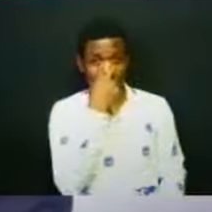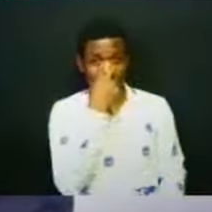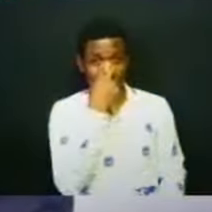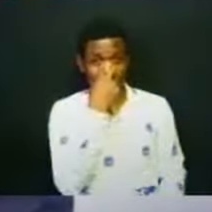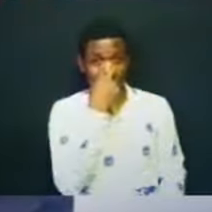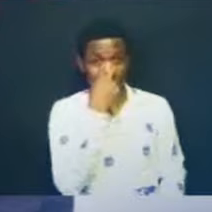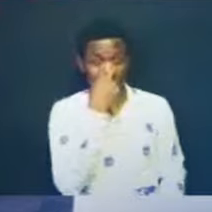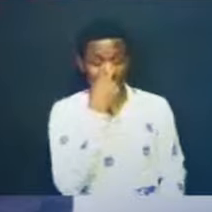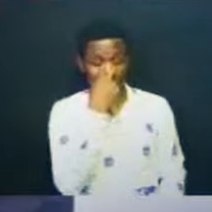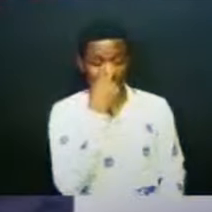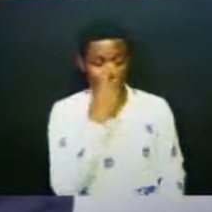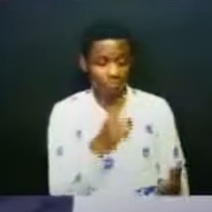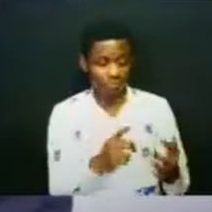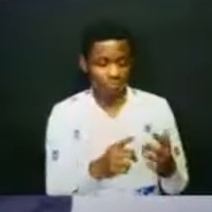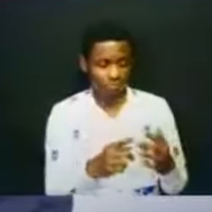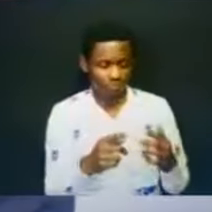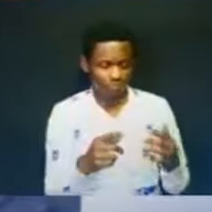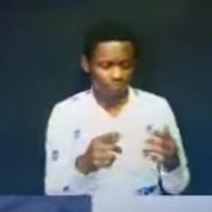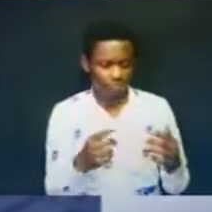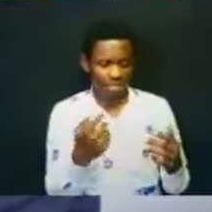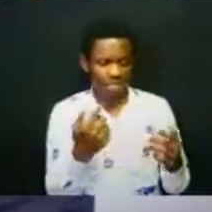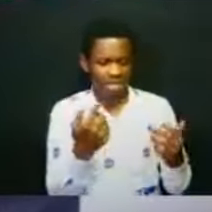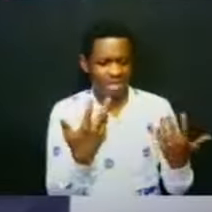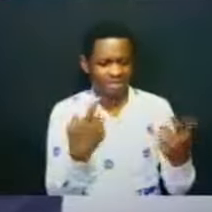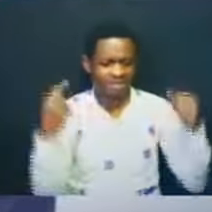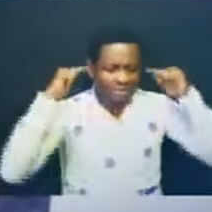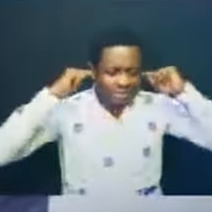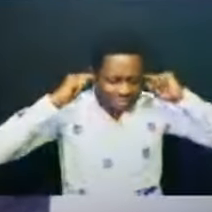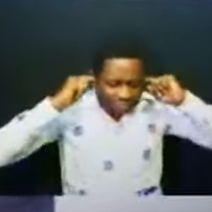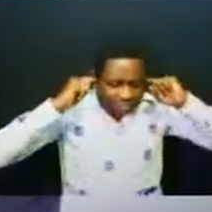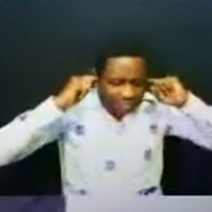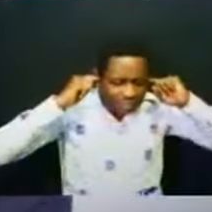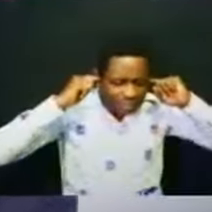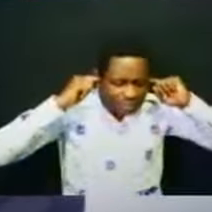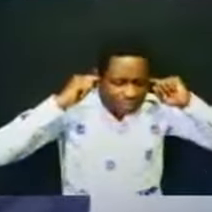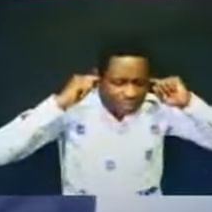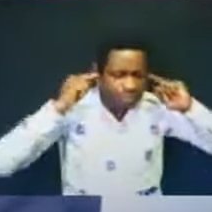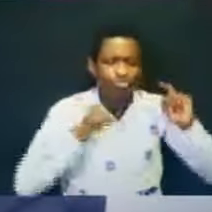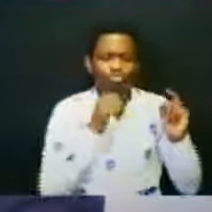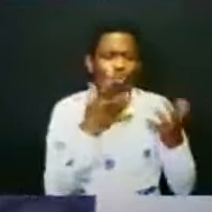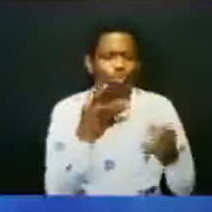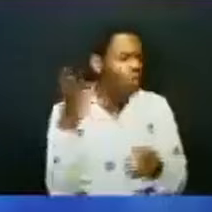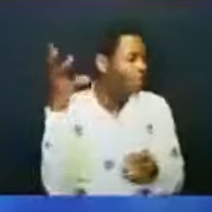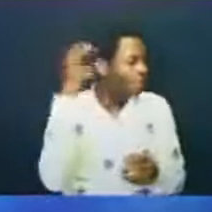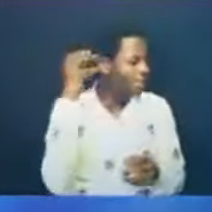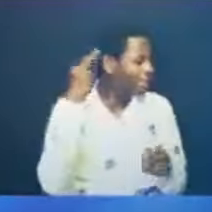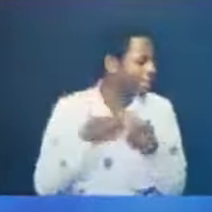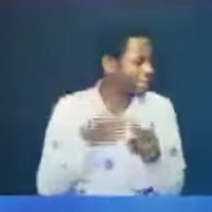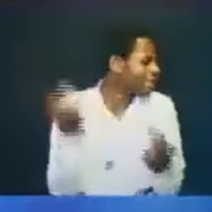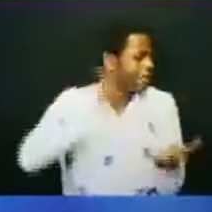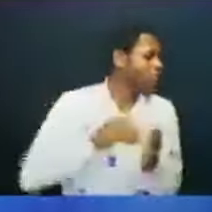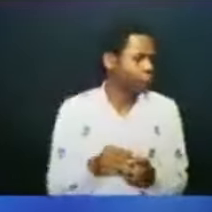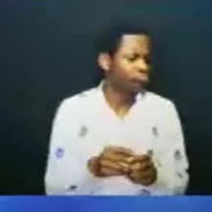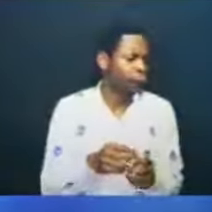Anna, ni frae ni sisi na so prekope. He doesn't want to hear the name. Ompeso beti di no kra. Mention to him again. Ompeso